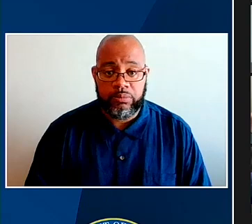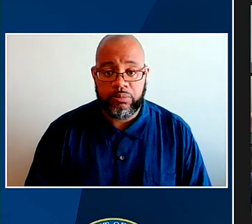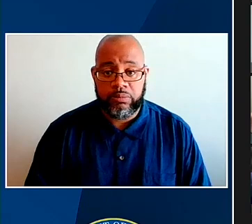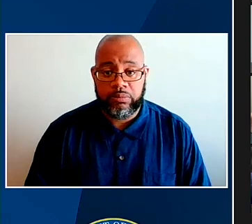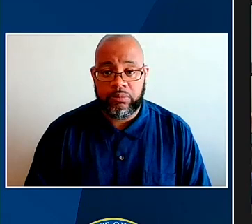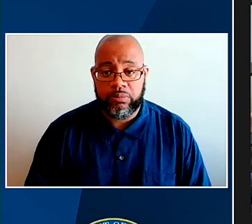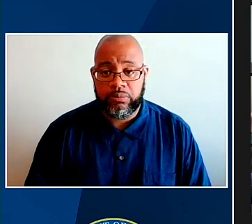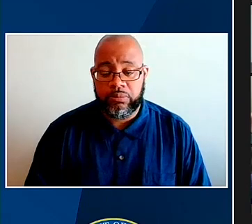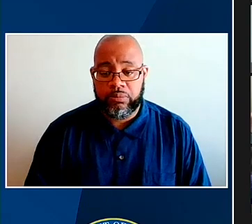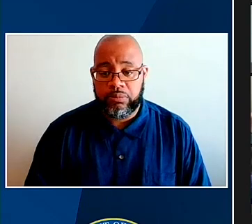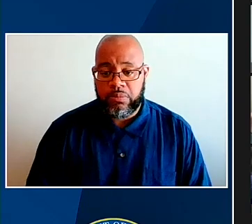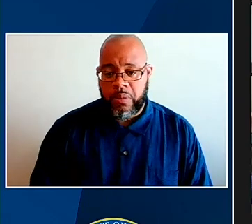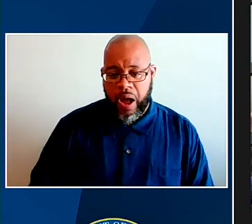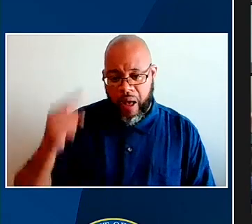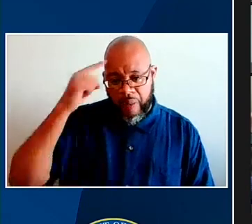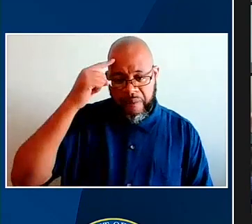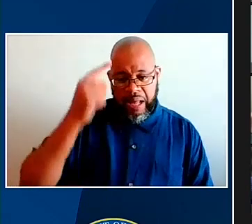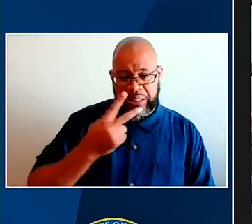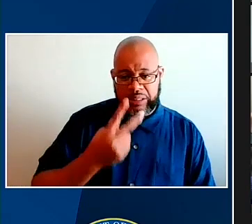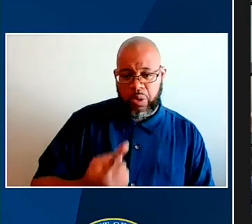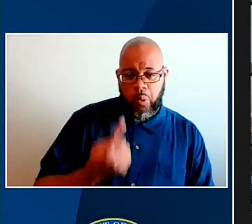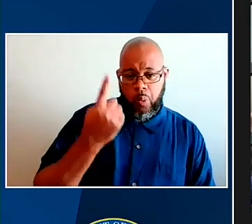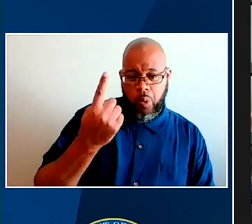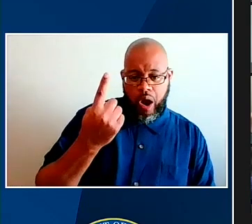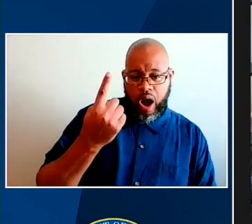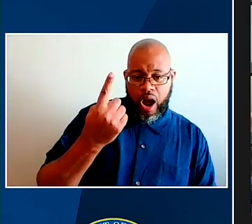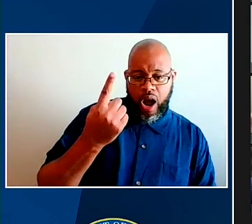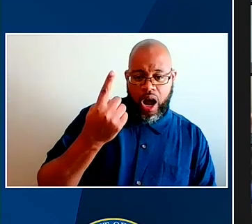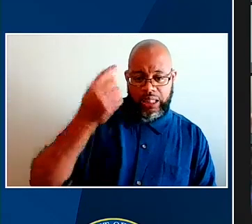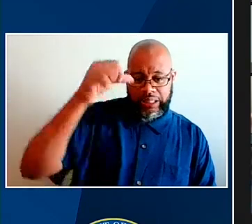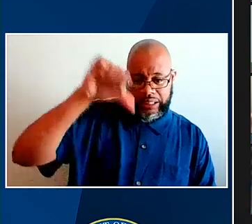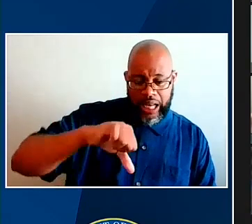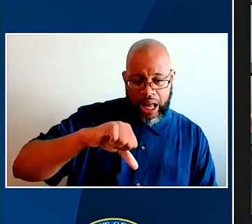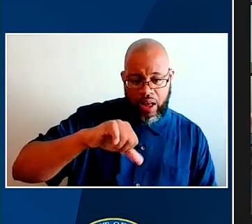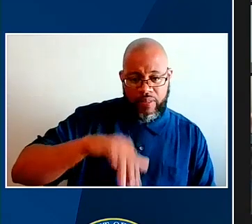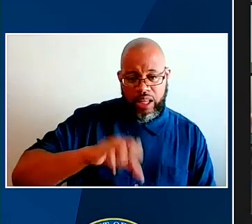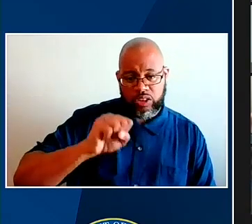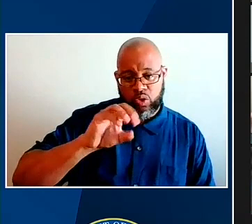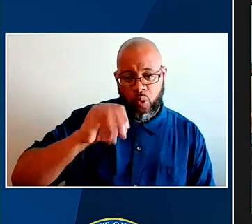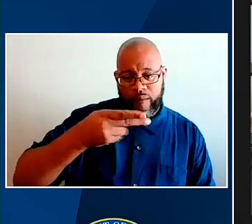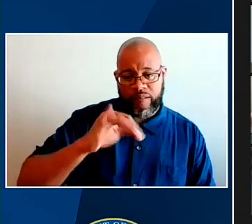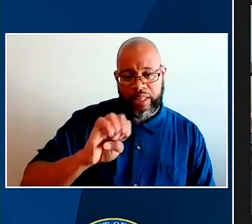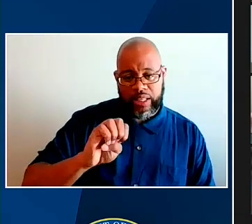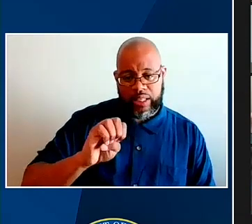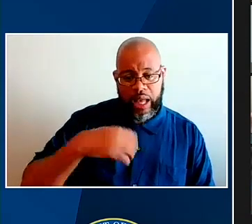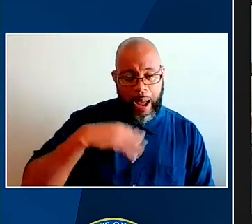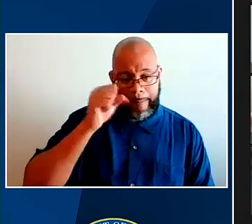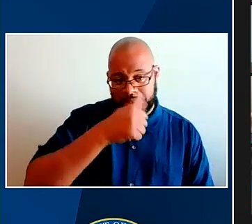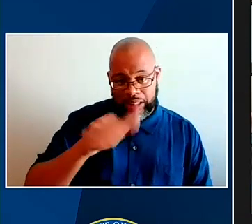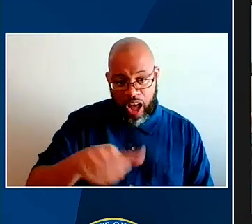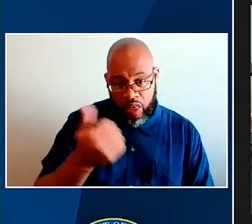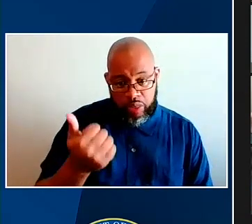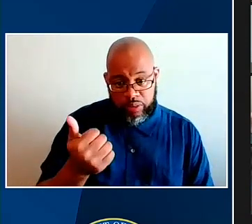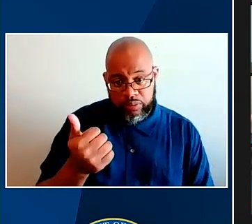I believe I see one thumb down, and that would be Sophie. Did I miss anyone?